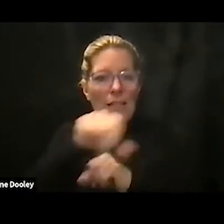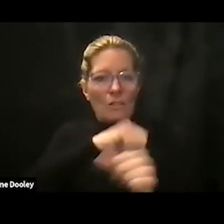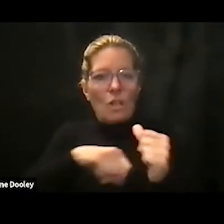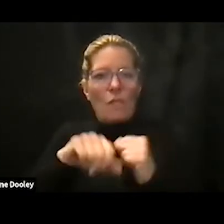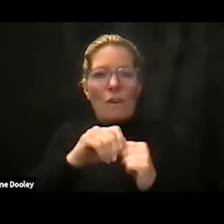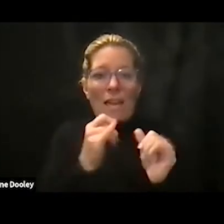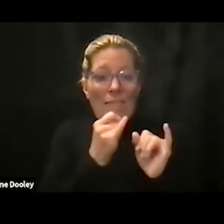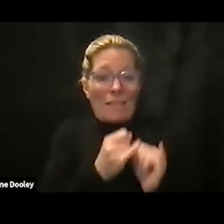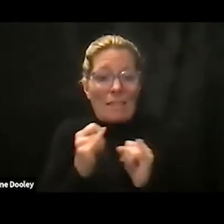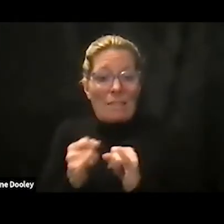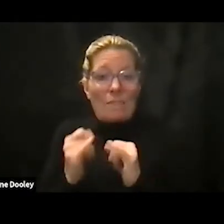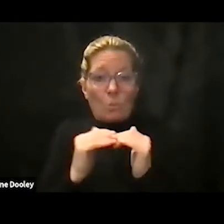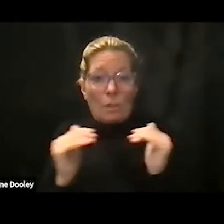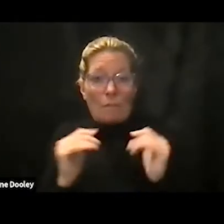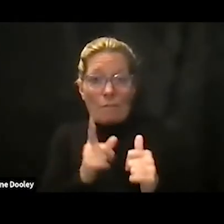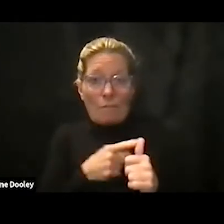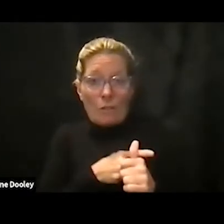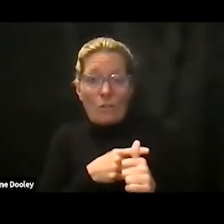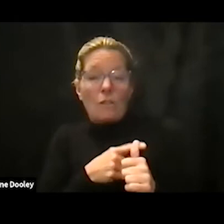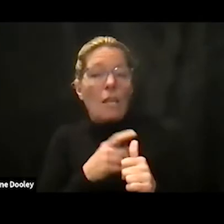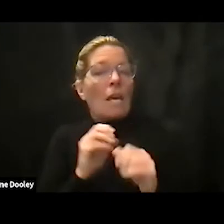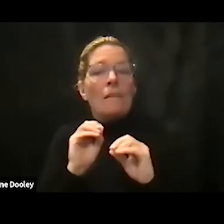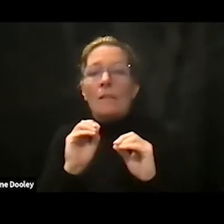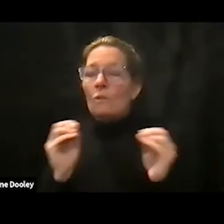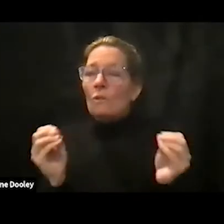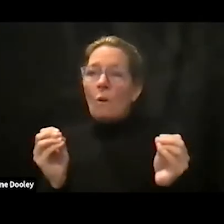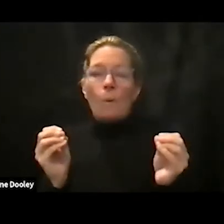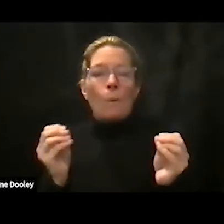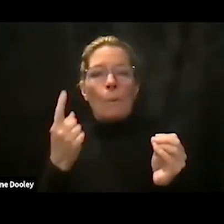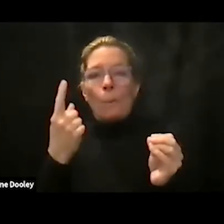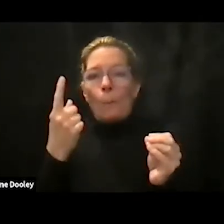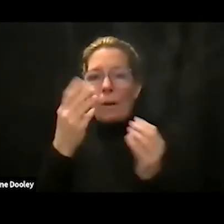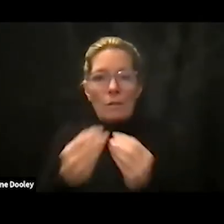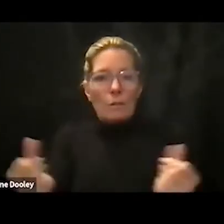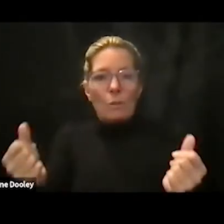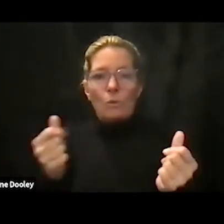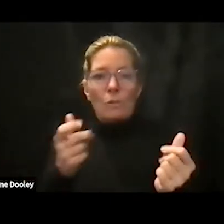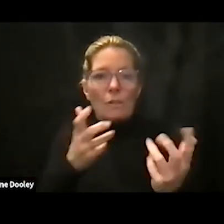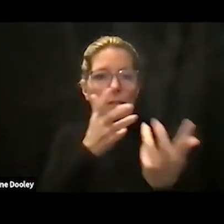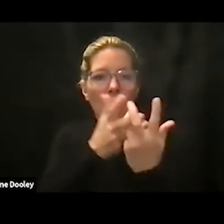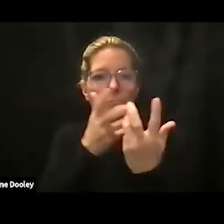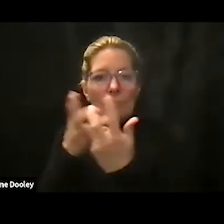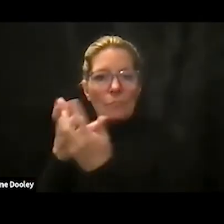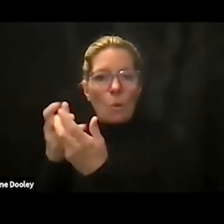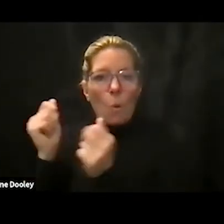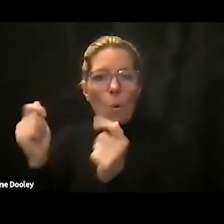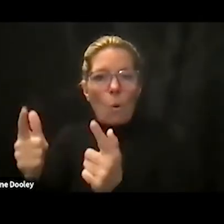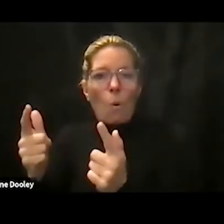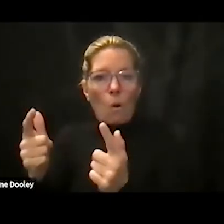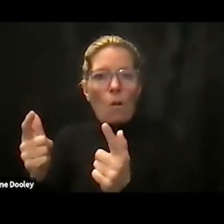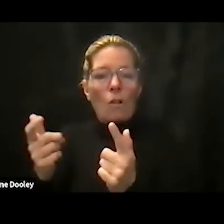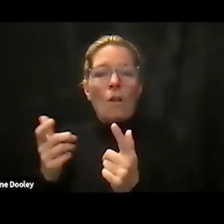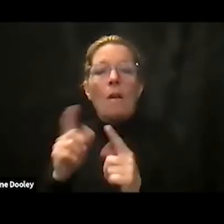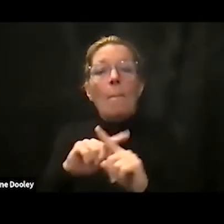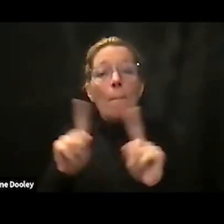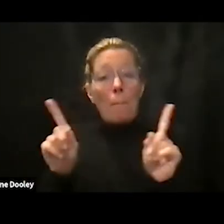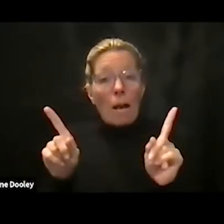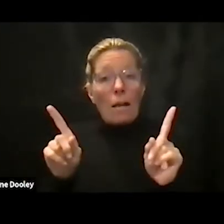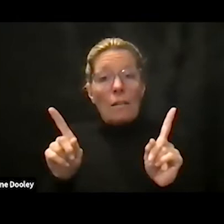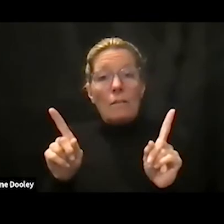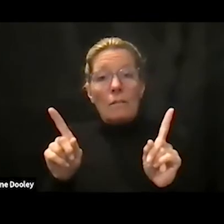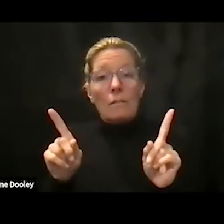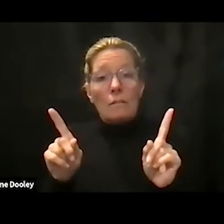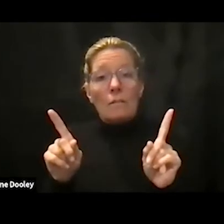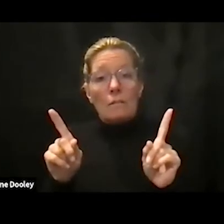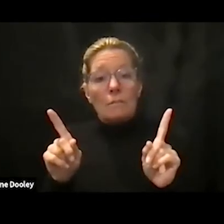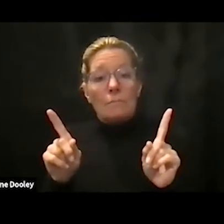to start. And there is no one solution that fits all, but we